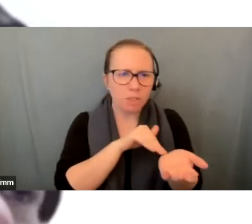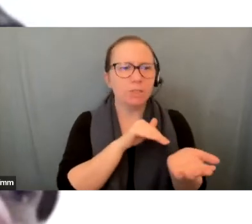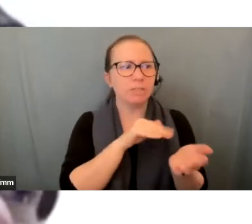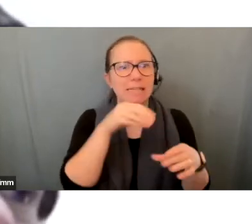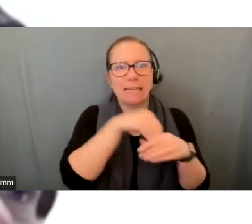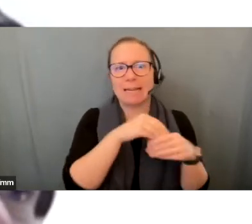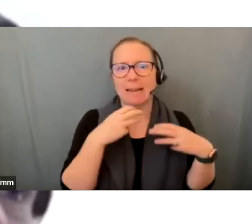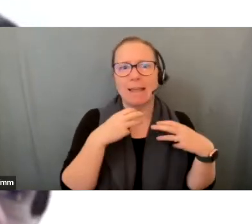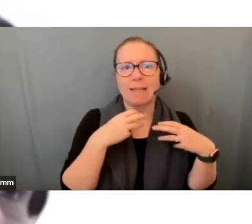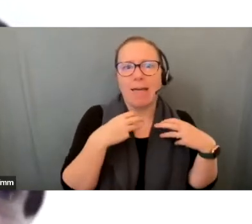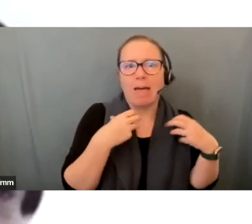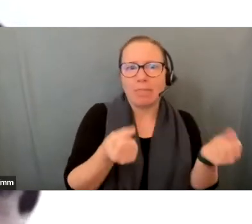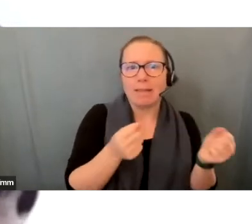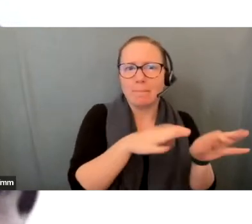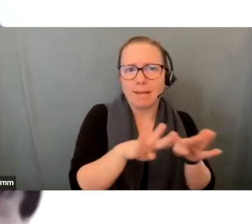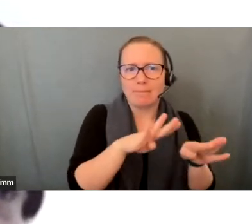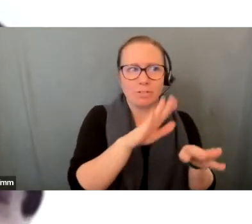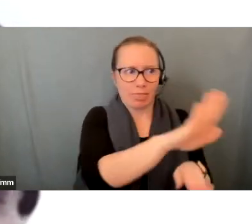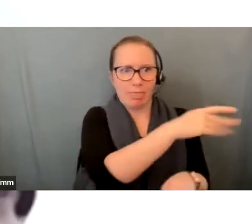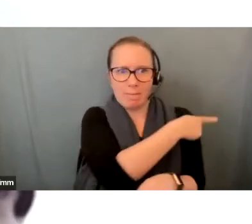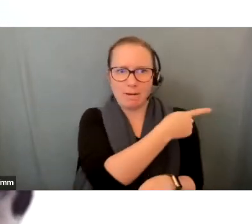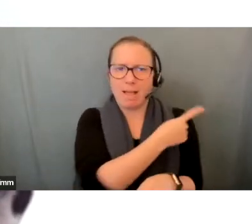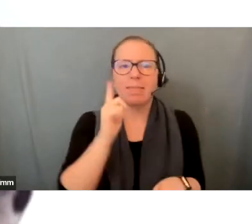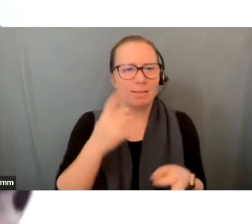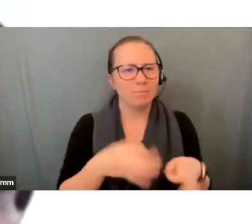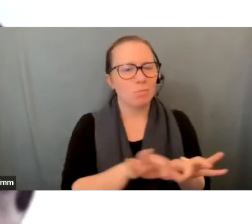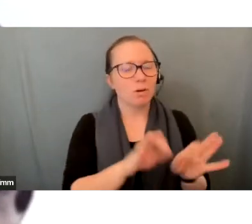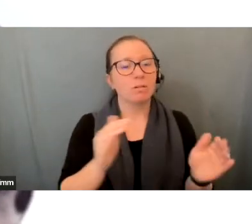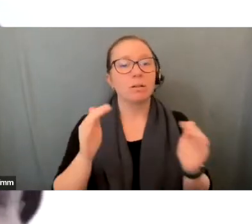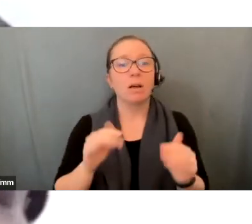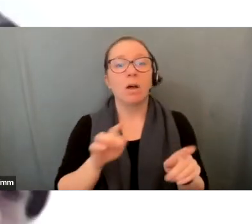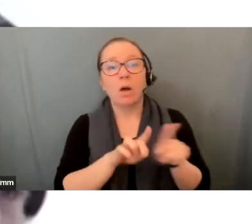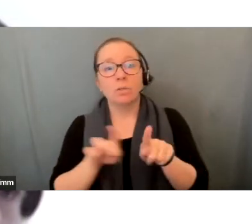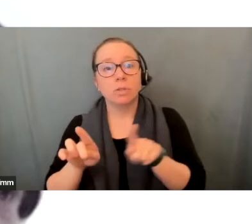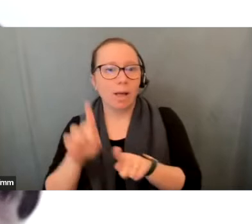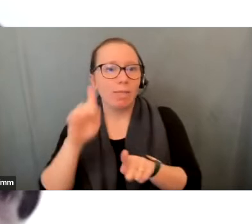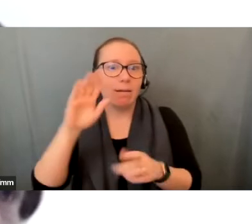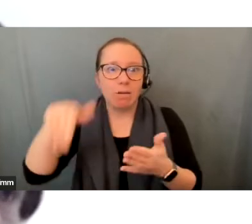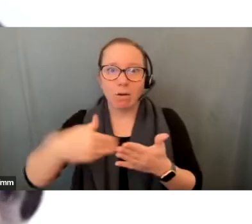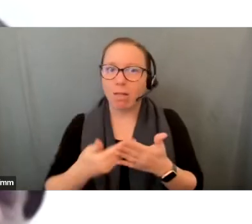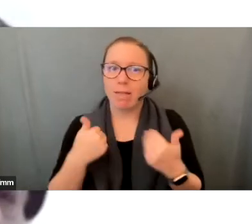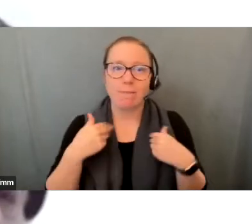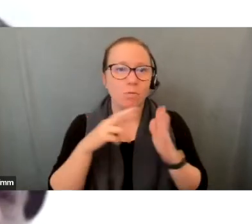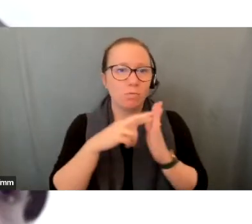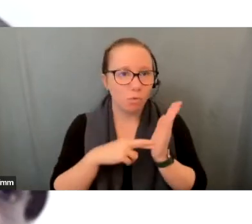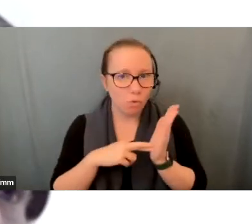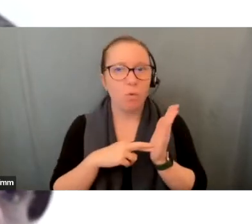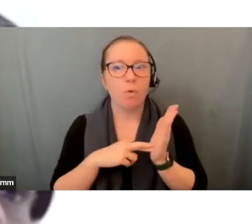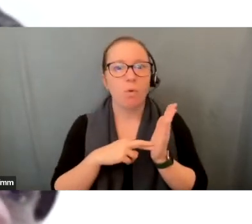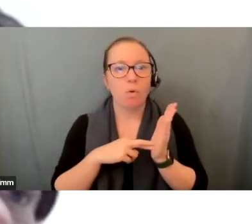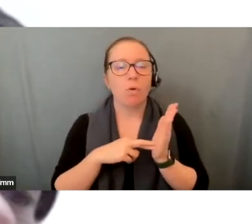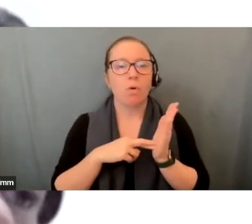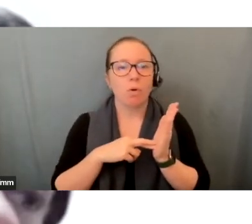health behaviors of their patients. And I also think that there is a role for everybody to play in the